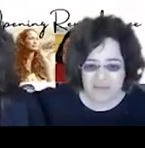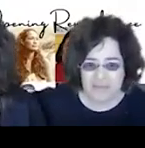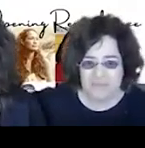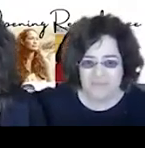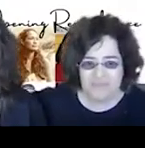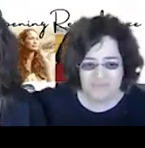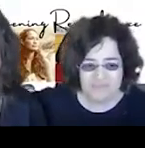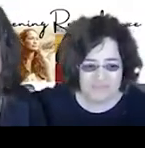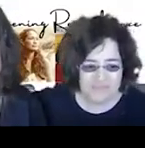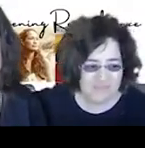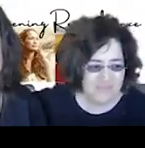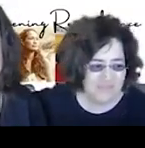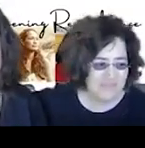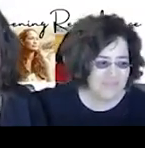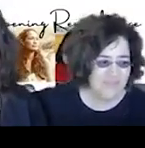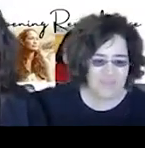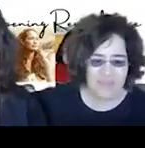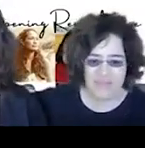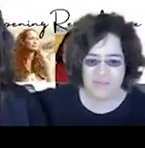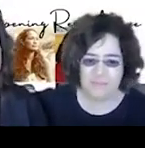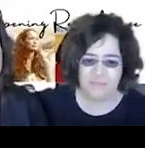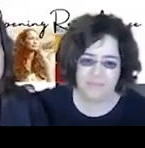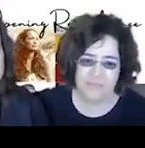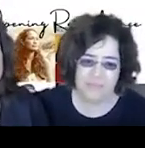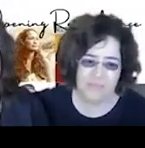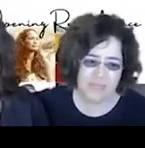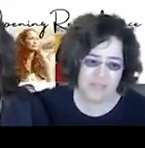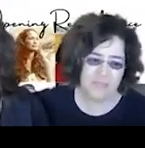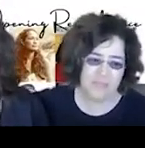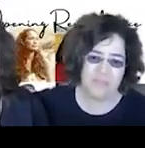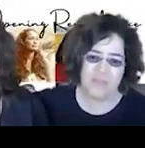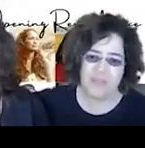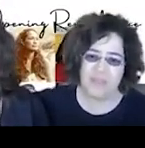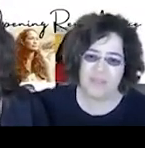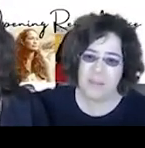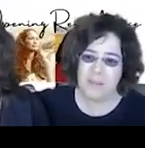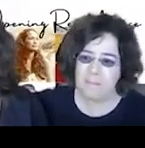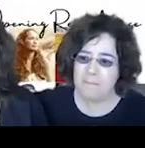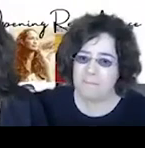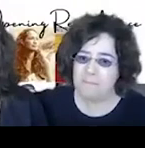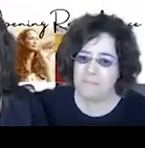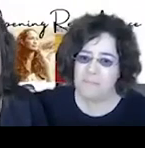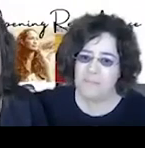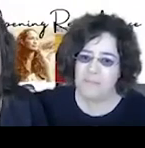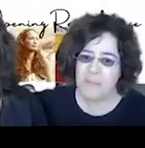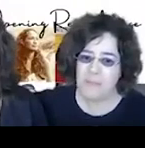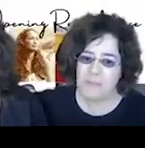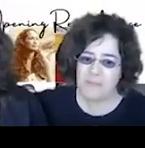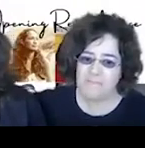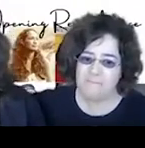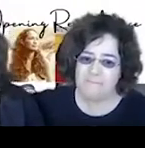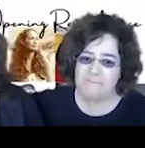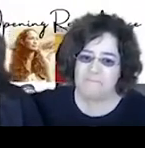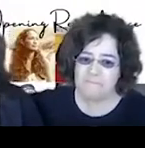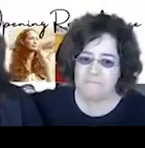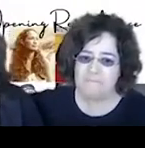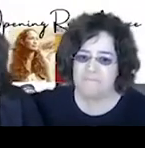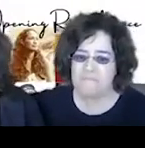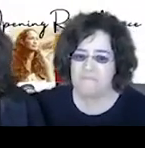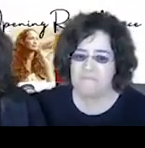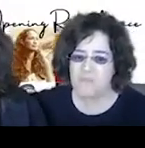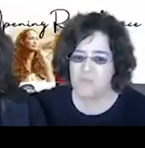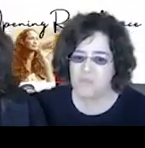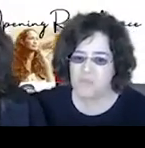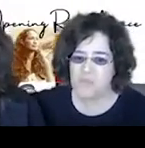madre. And The space is on